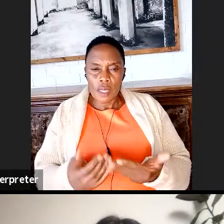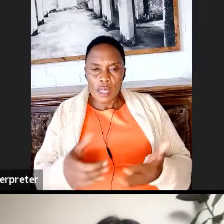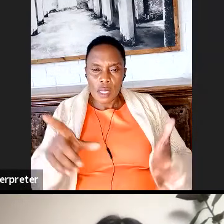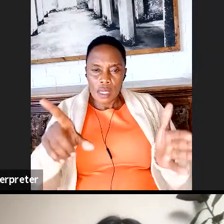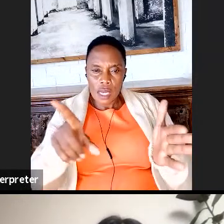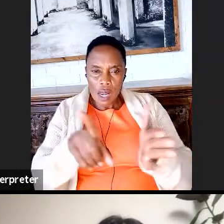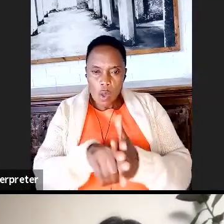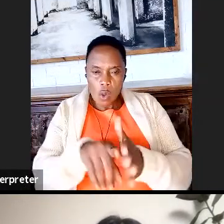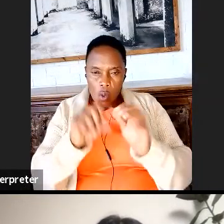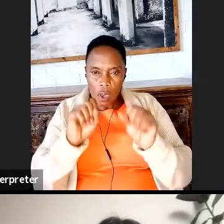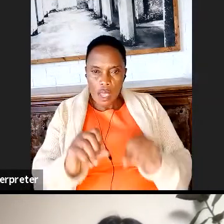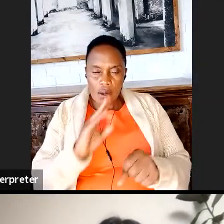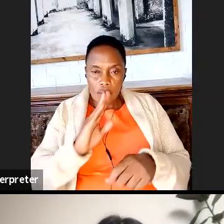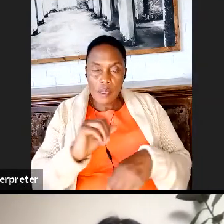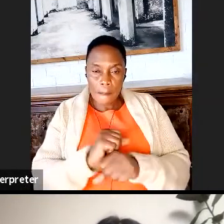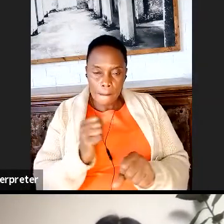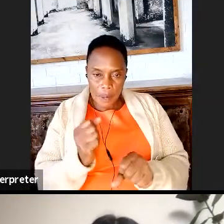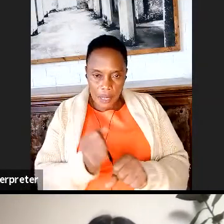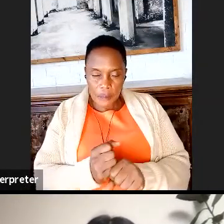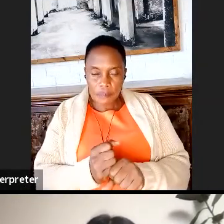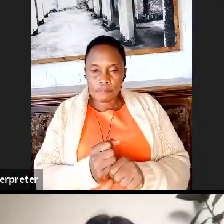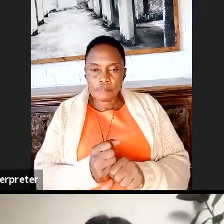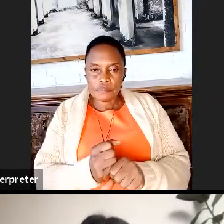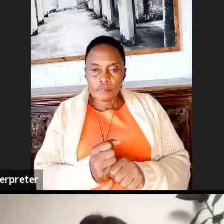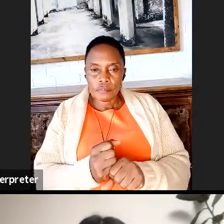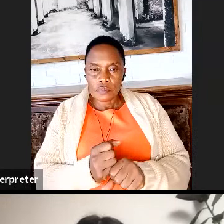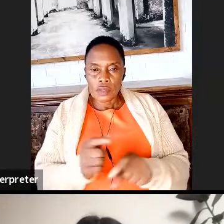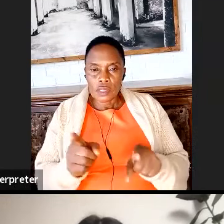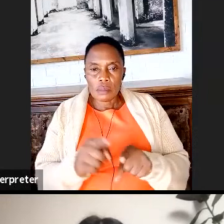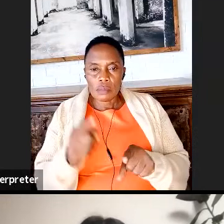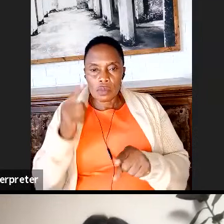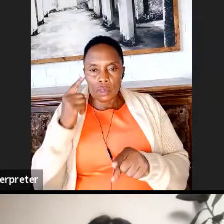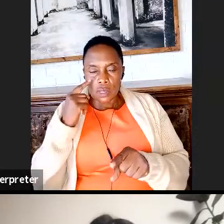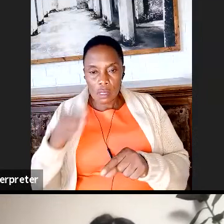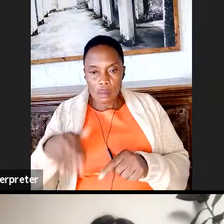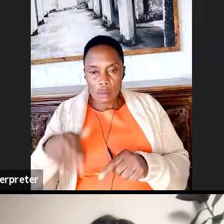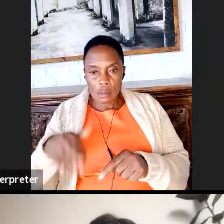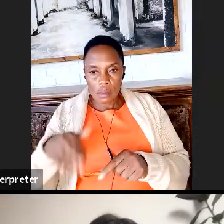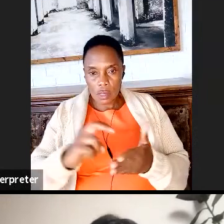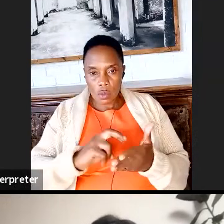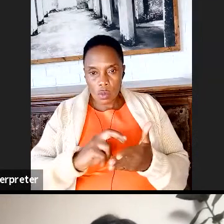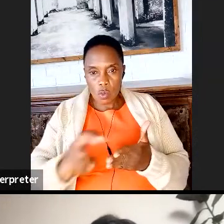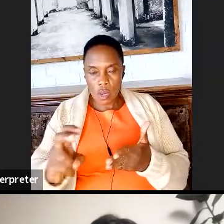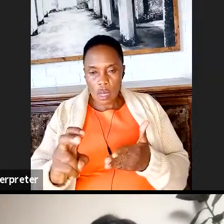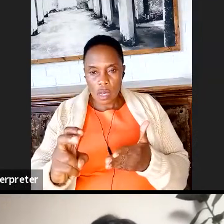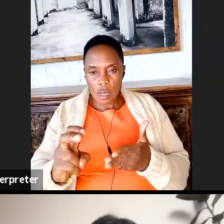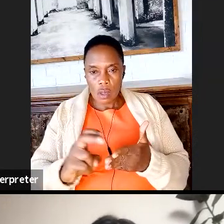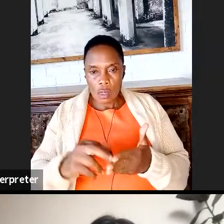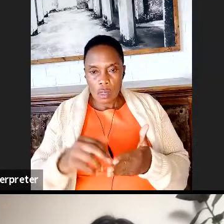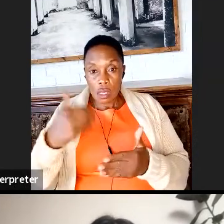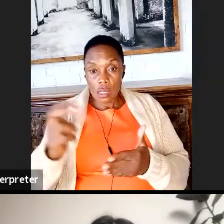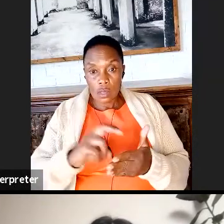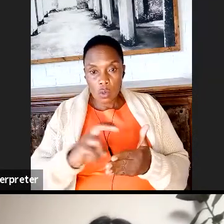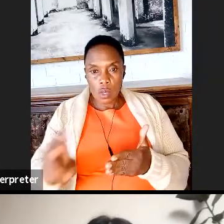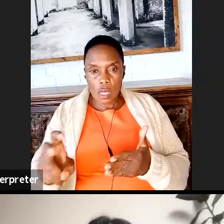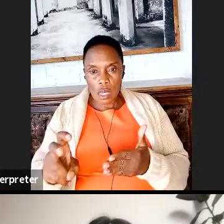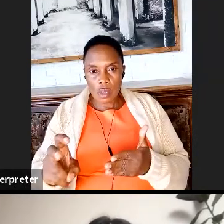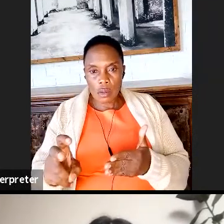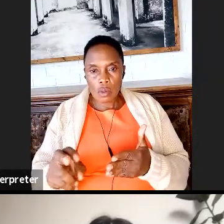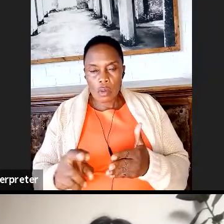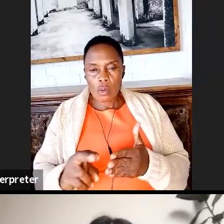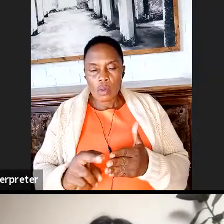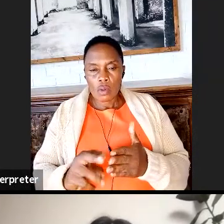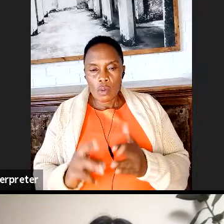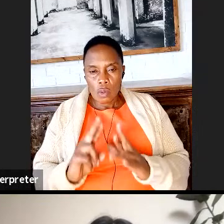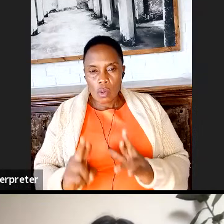event in the coming weeks, a month, where we'll bring all of these guys together and